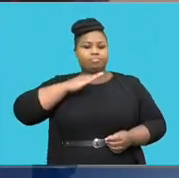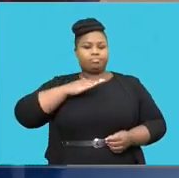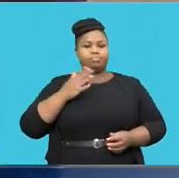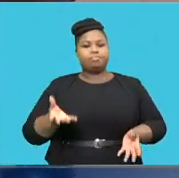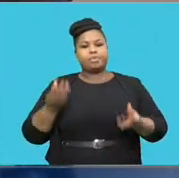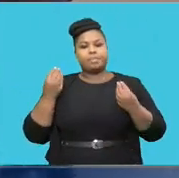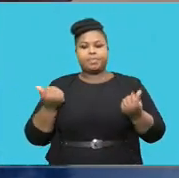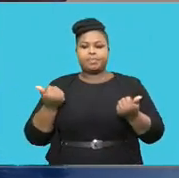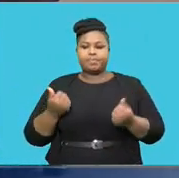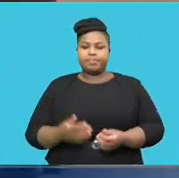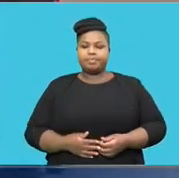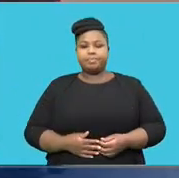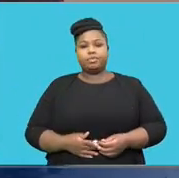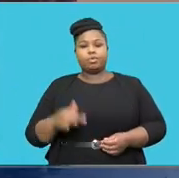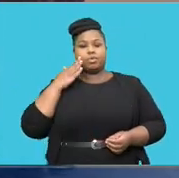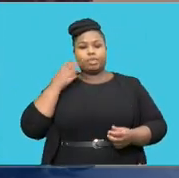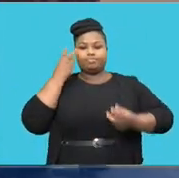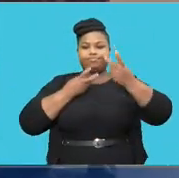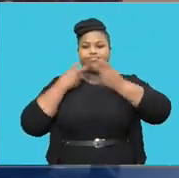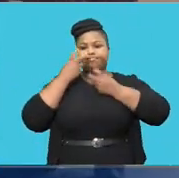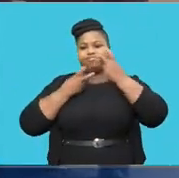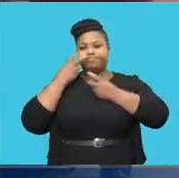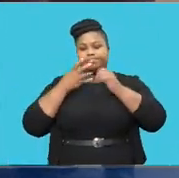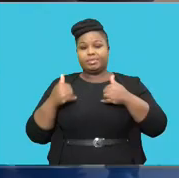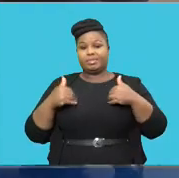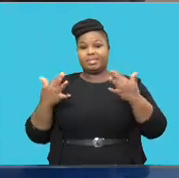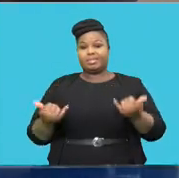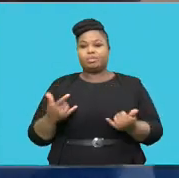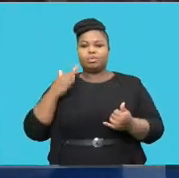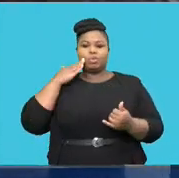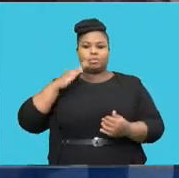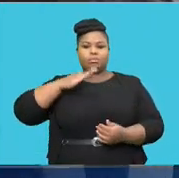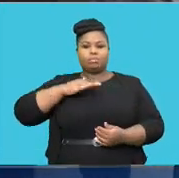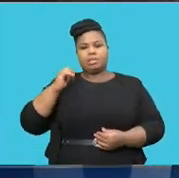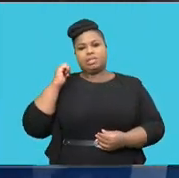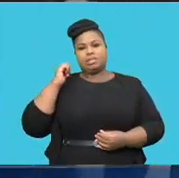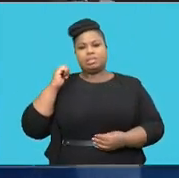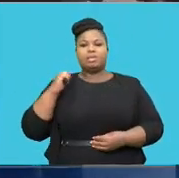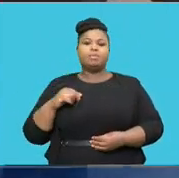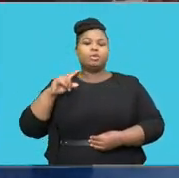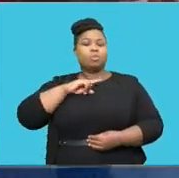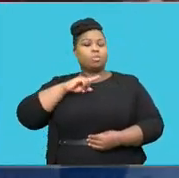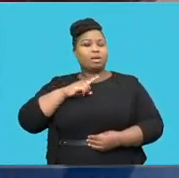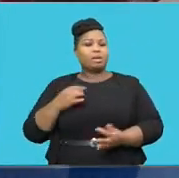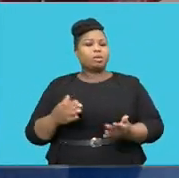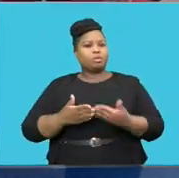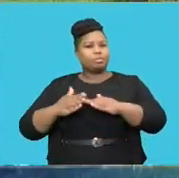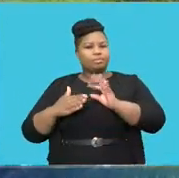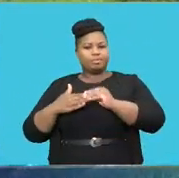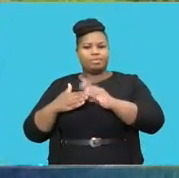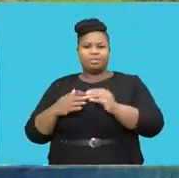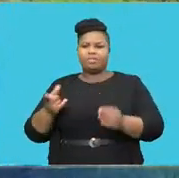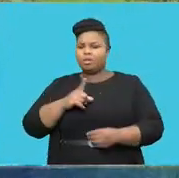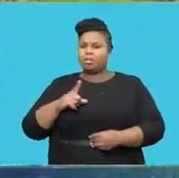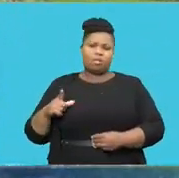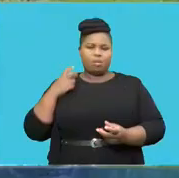fumanwe tsebetso ya ho batla setopu ile ya thagolwa thapa menya maobane ka moraga gore ba ahi ba sebaka